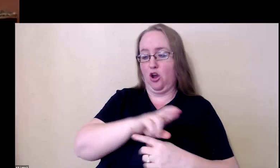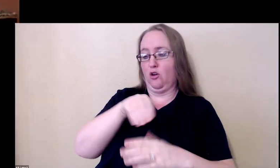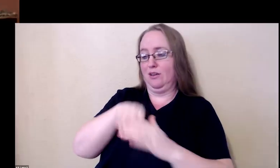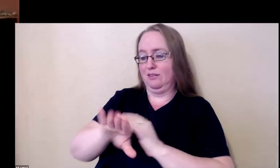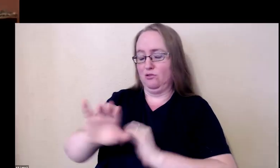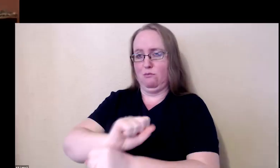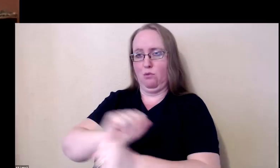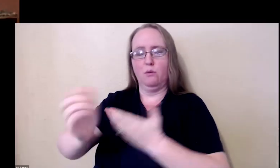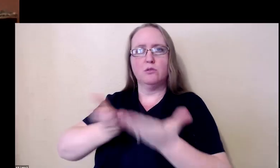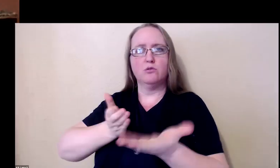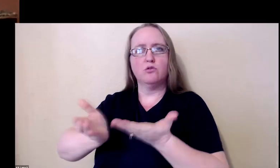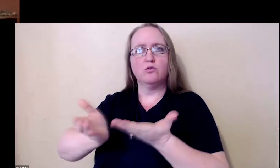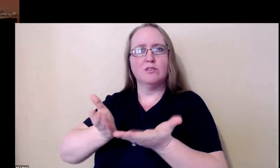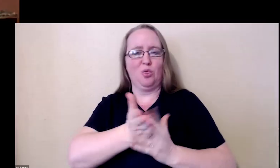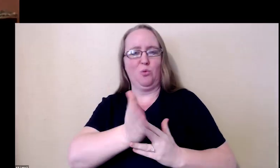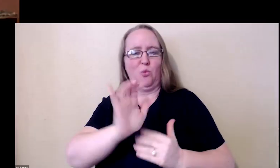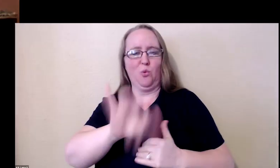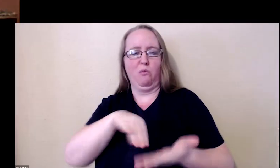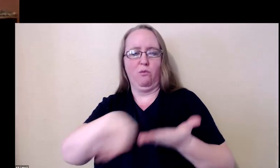services through their Medicaid waiver.